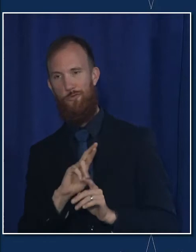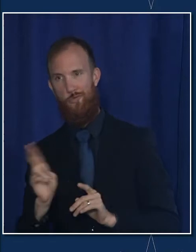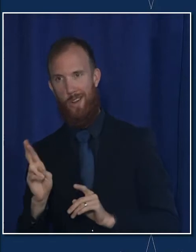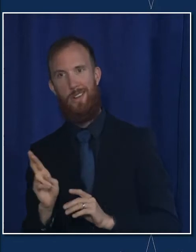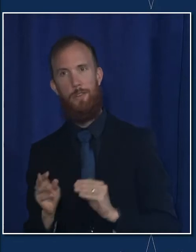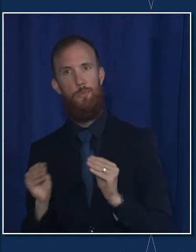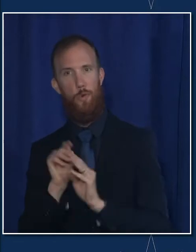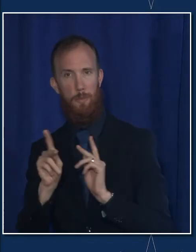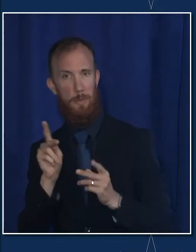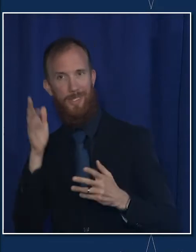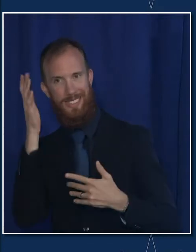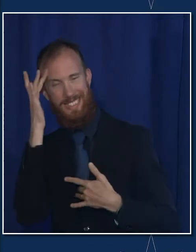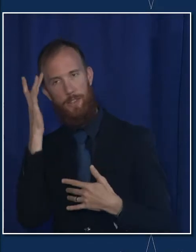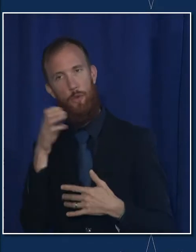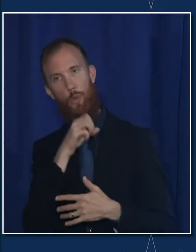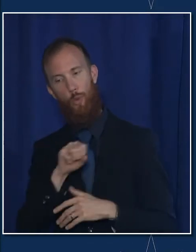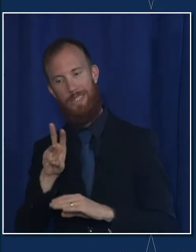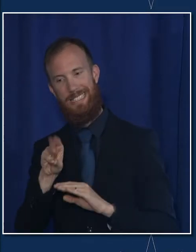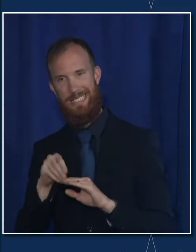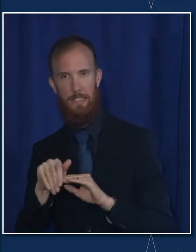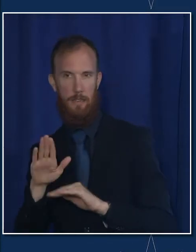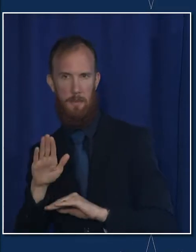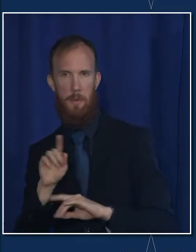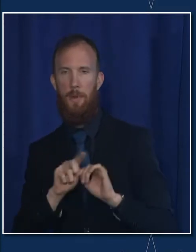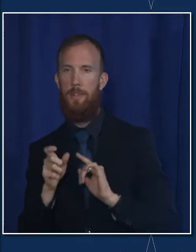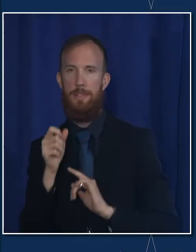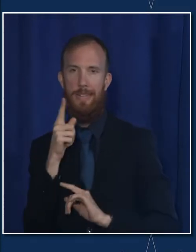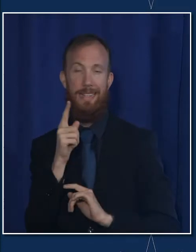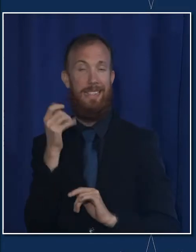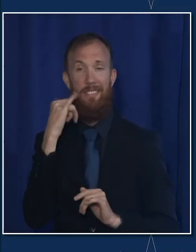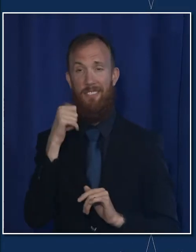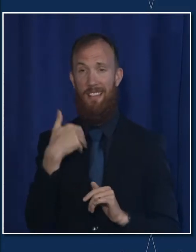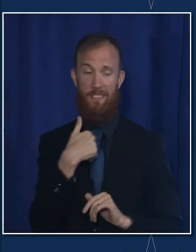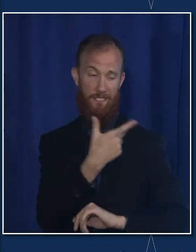but the risk much, much higher among those who are unvaccinated.